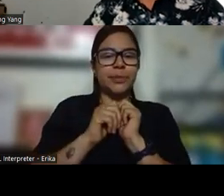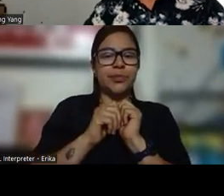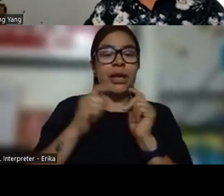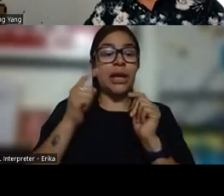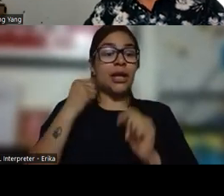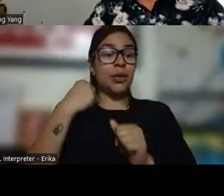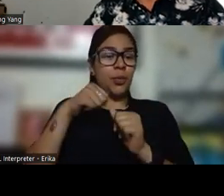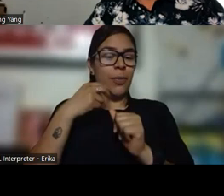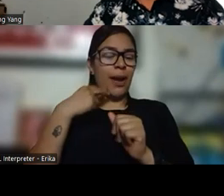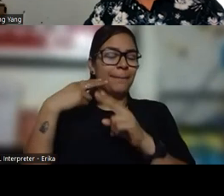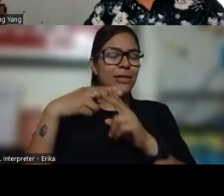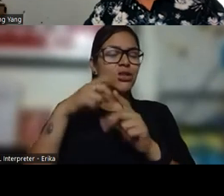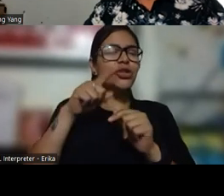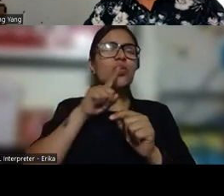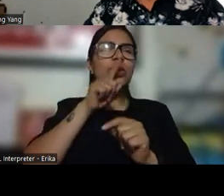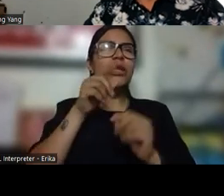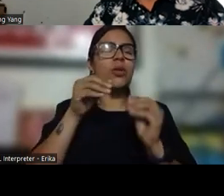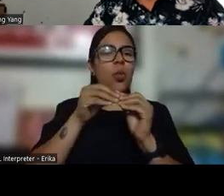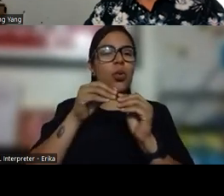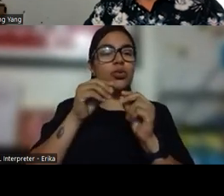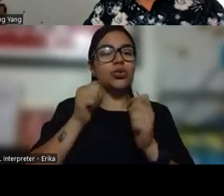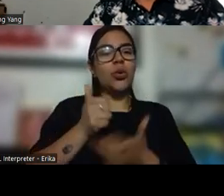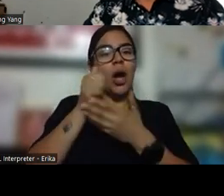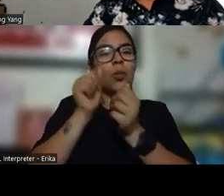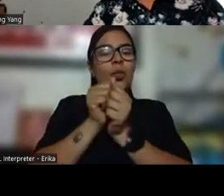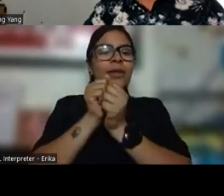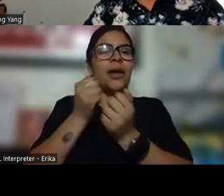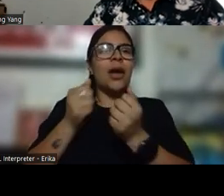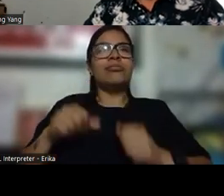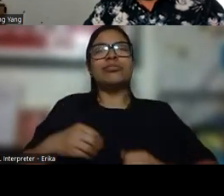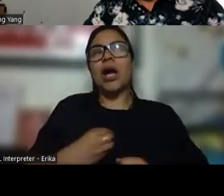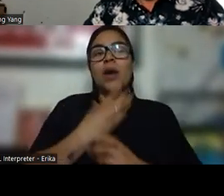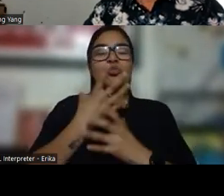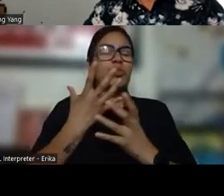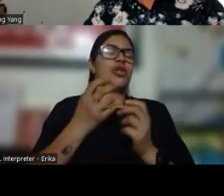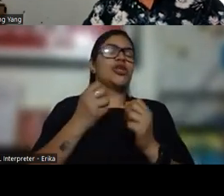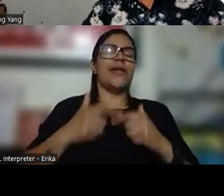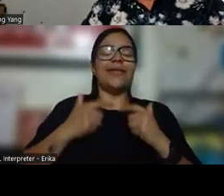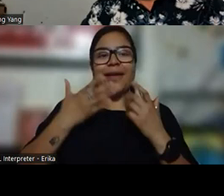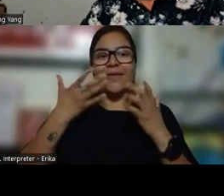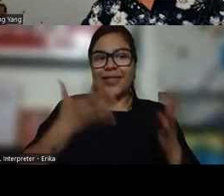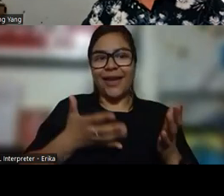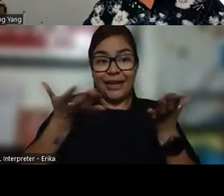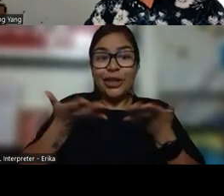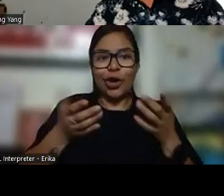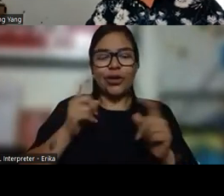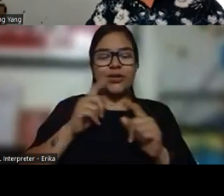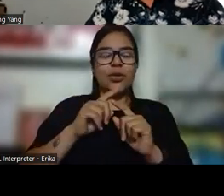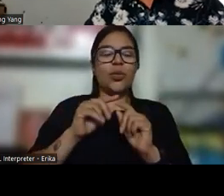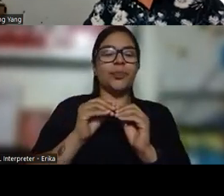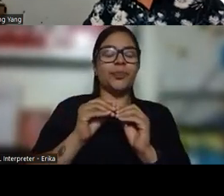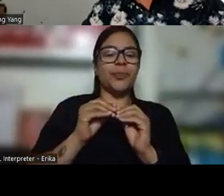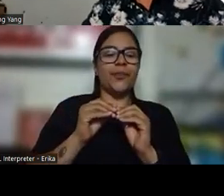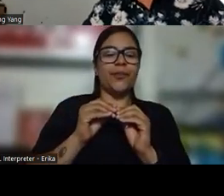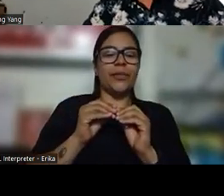Mission is to improve the life of the individual and family through culturally sensitive education, advocacy, support, and service.